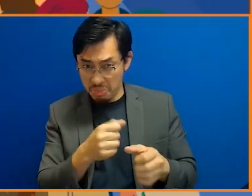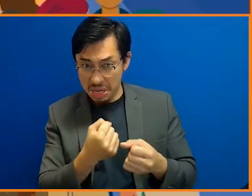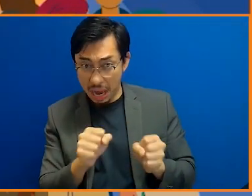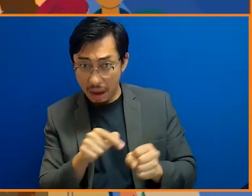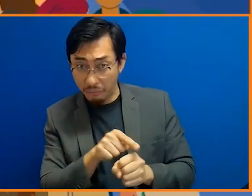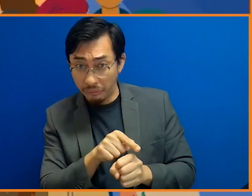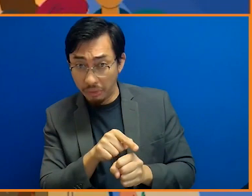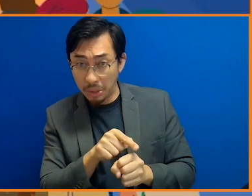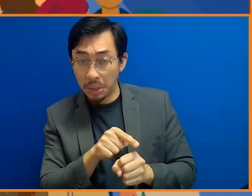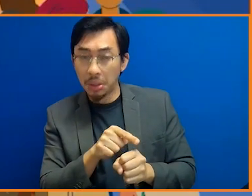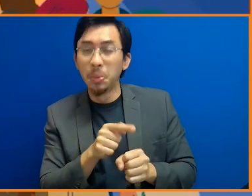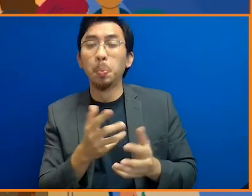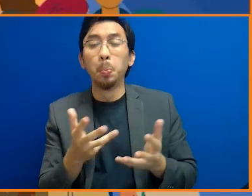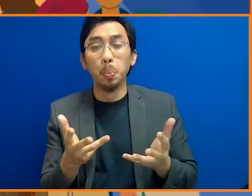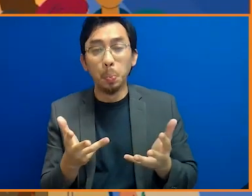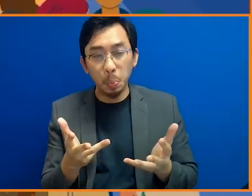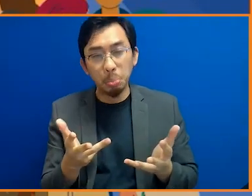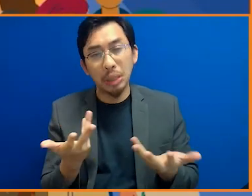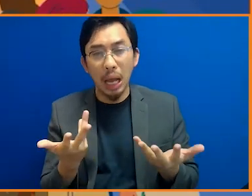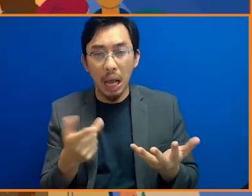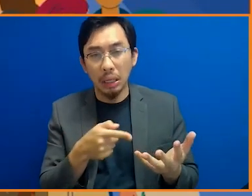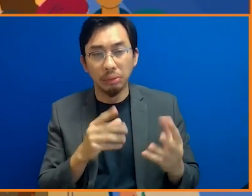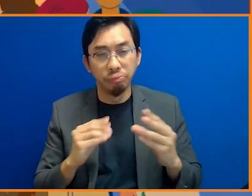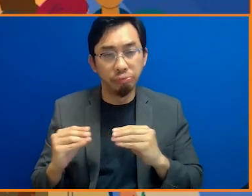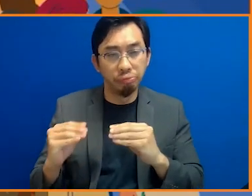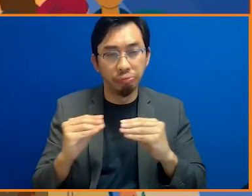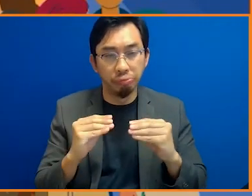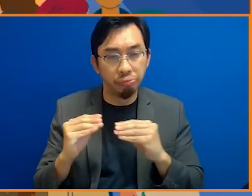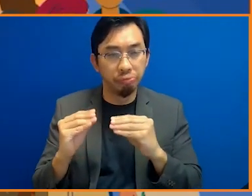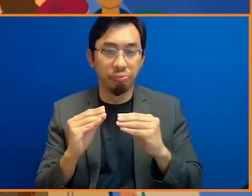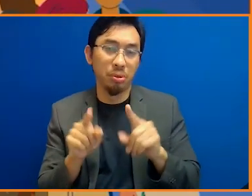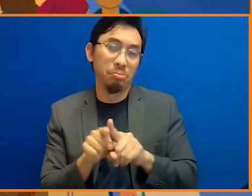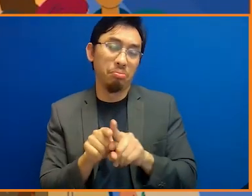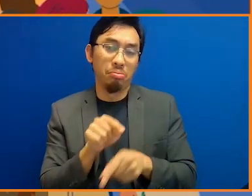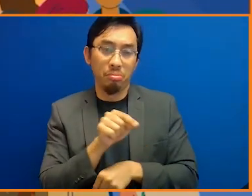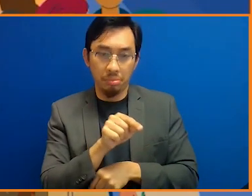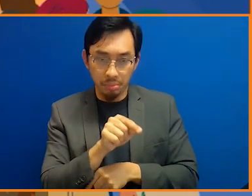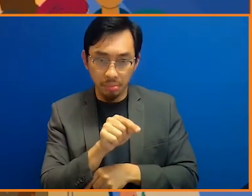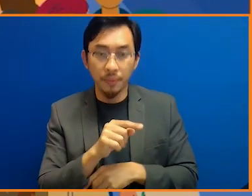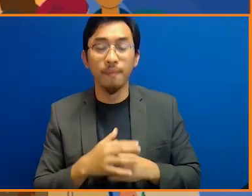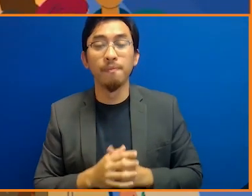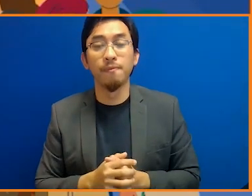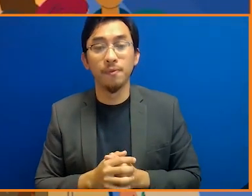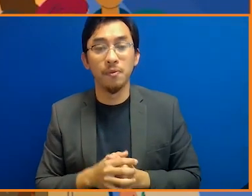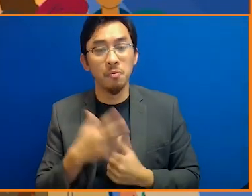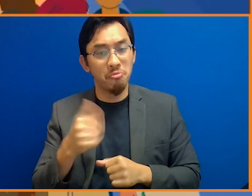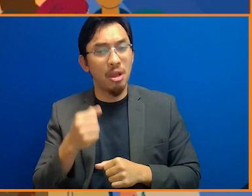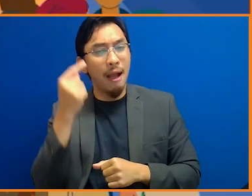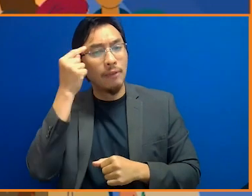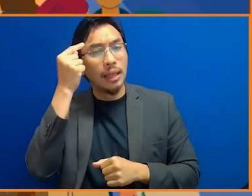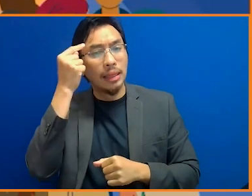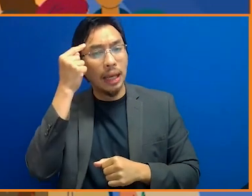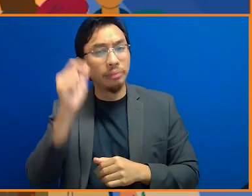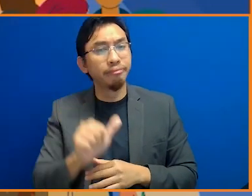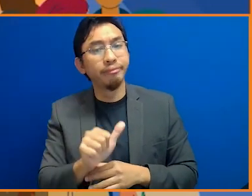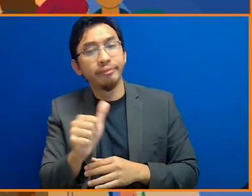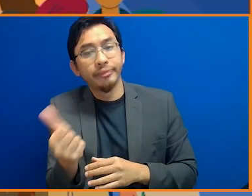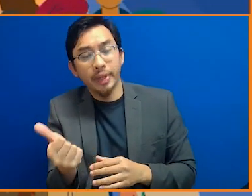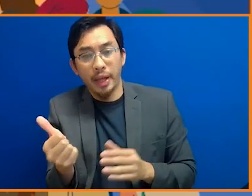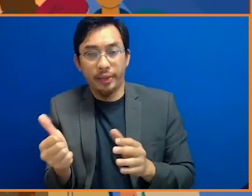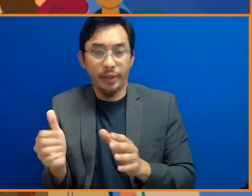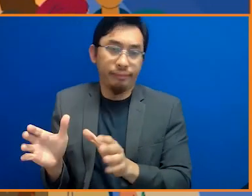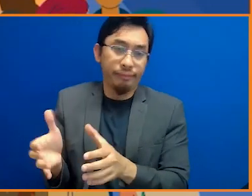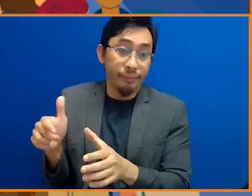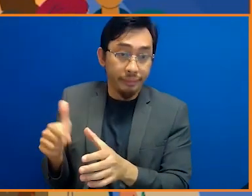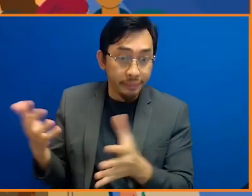tsunami and plus sea level rise issue, something like that. So these are things that we have to think. And